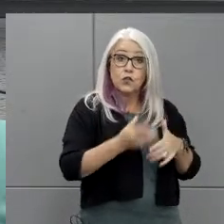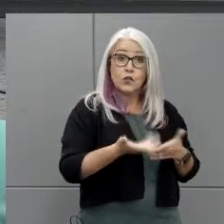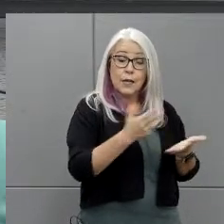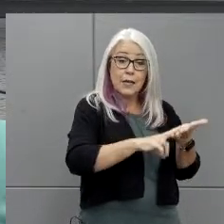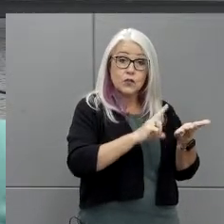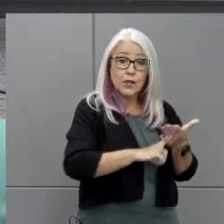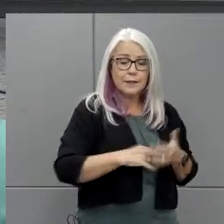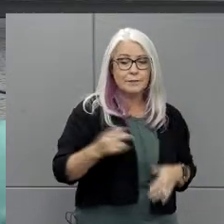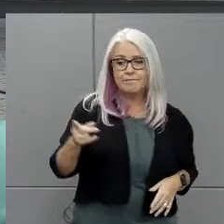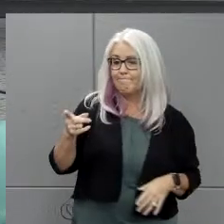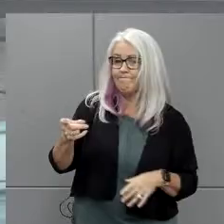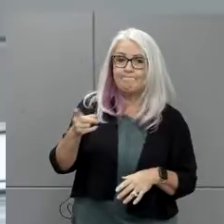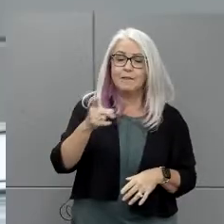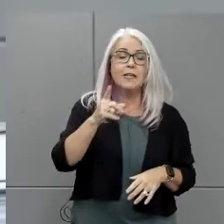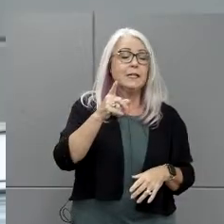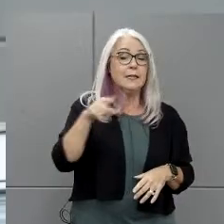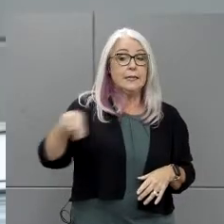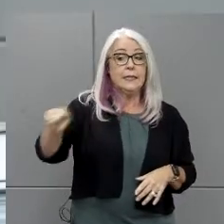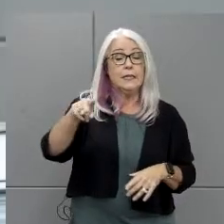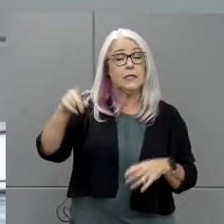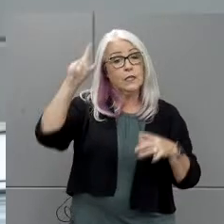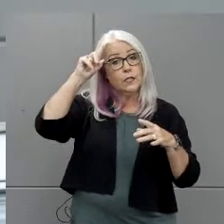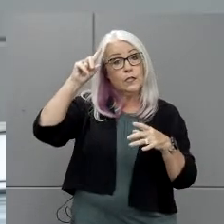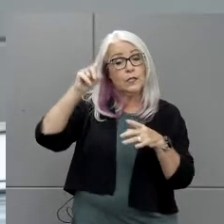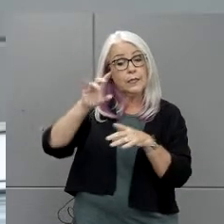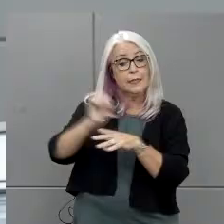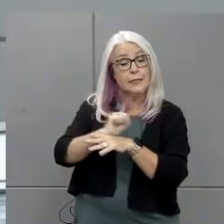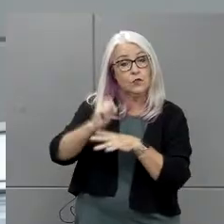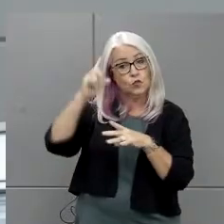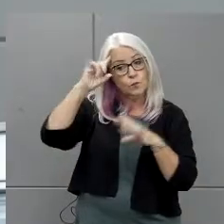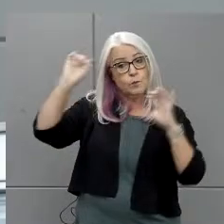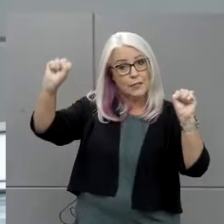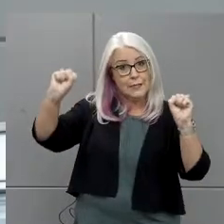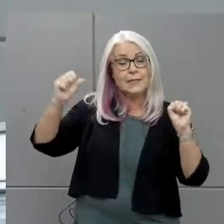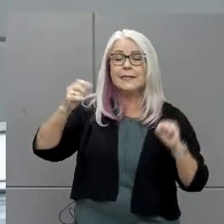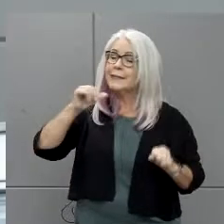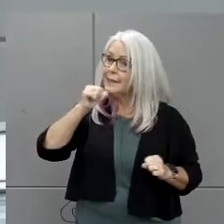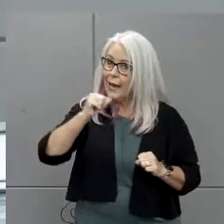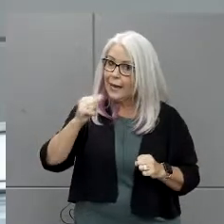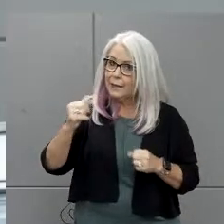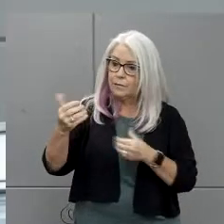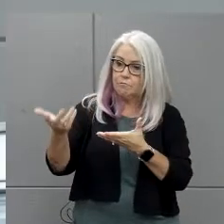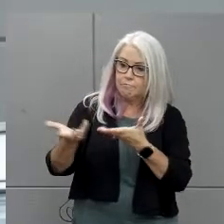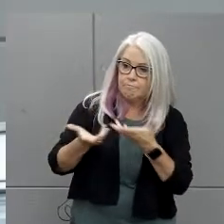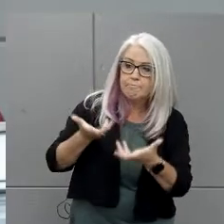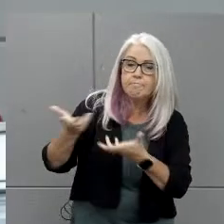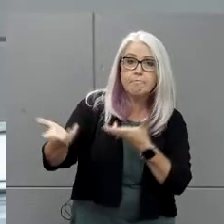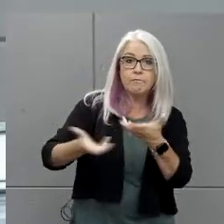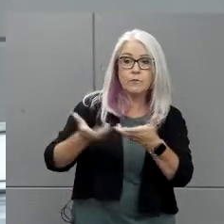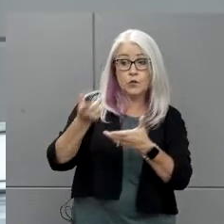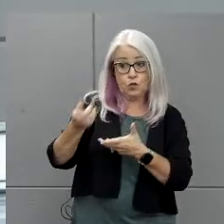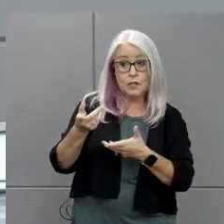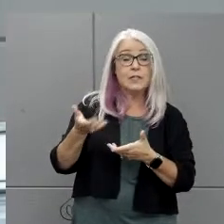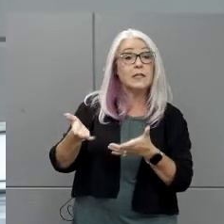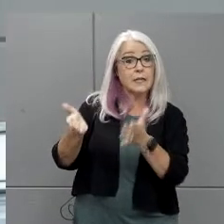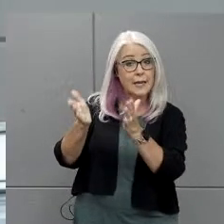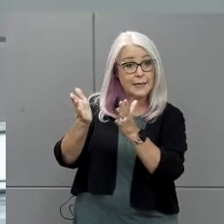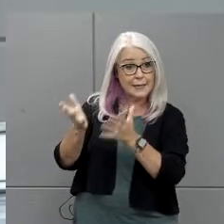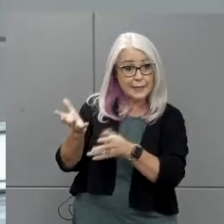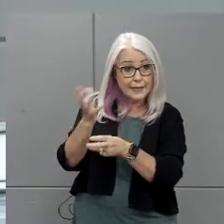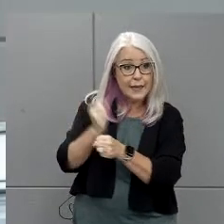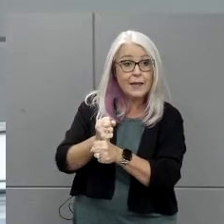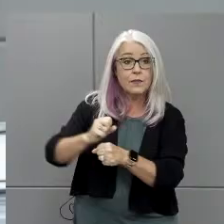offered? She had not been consulted. She received the first from the ad hoc